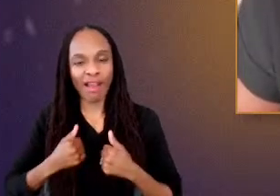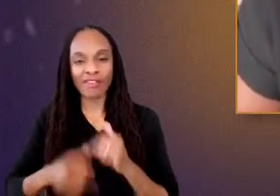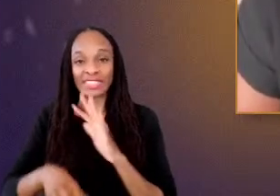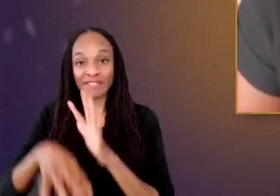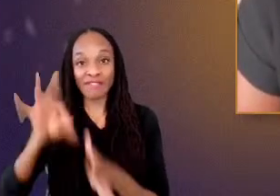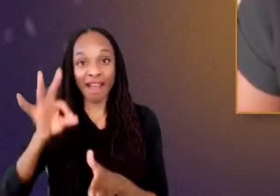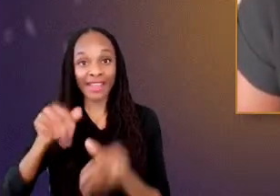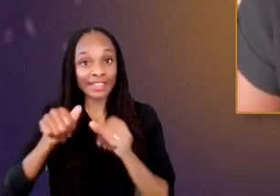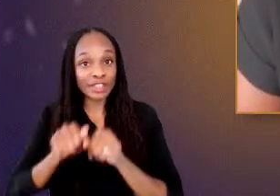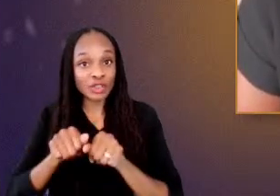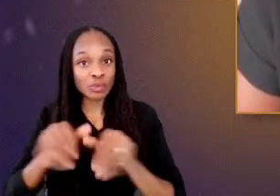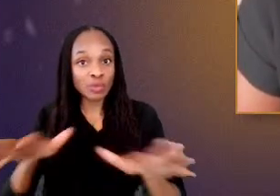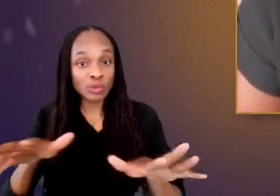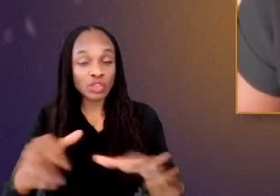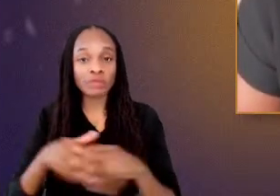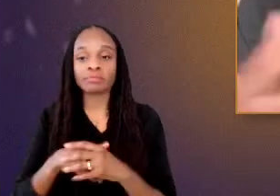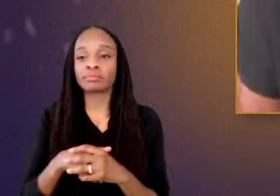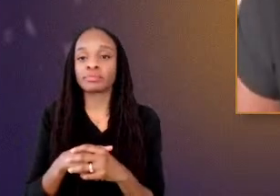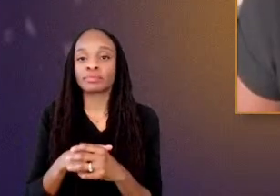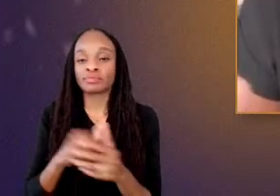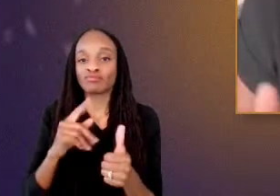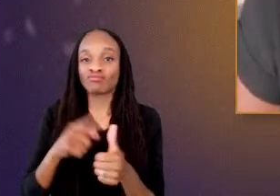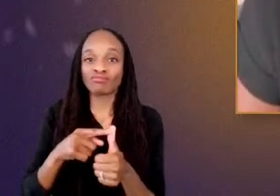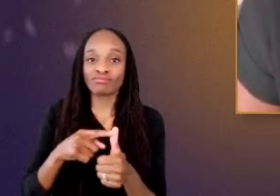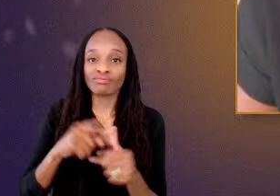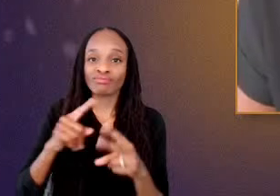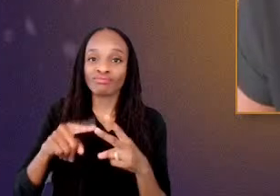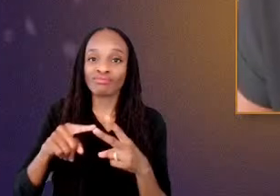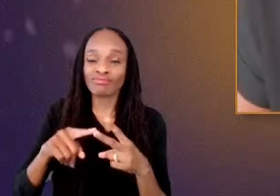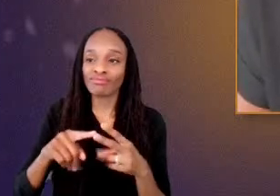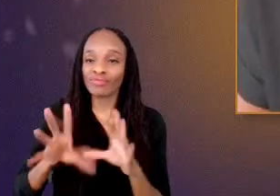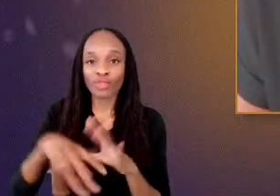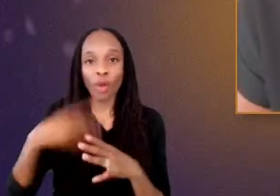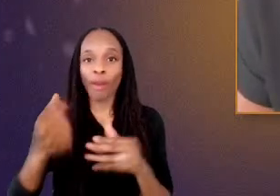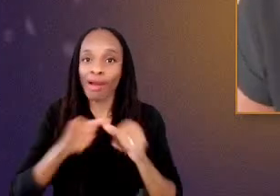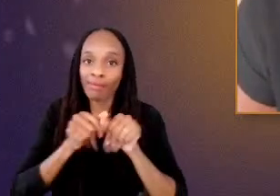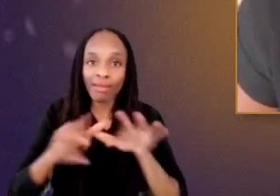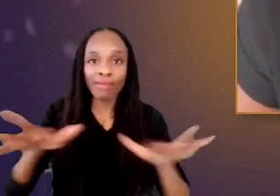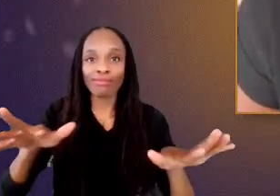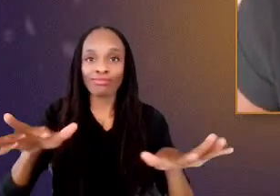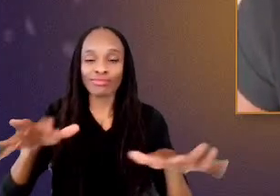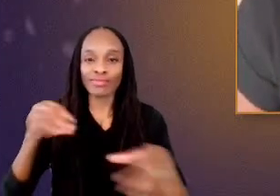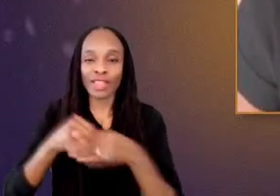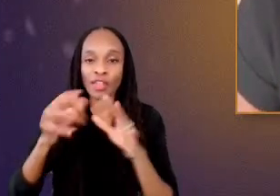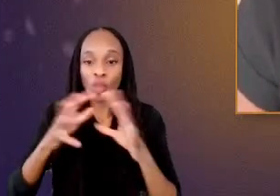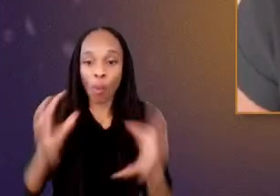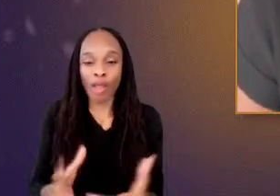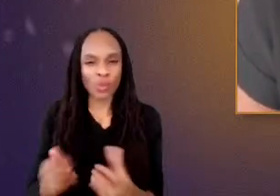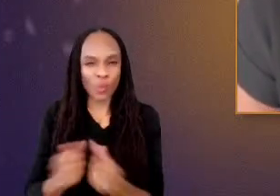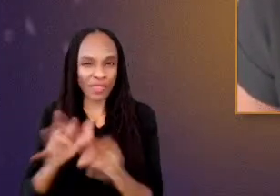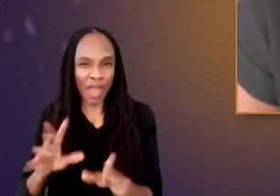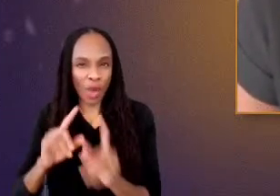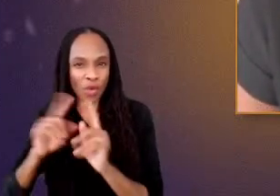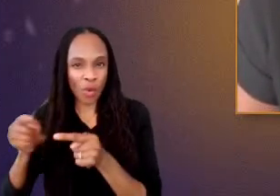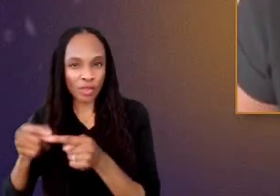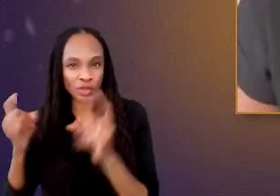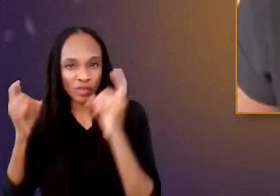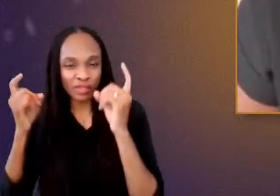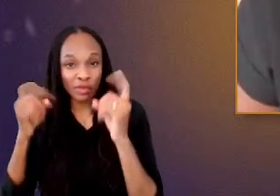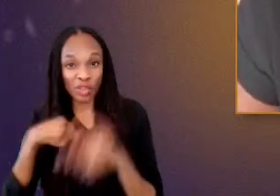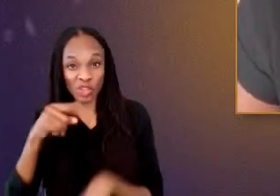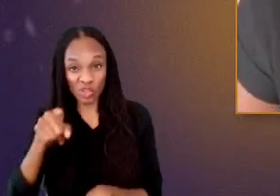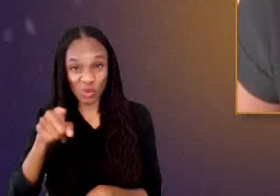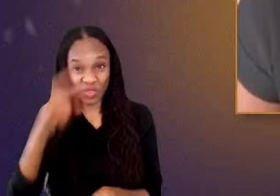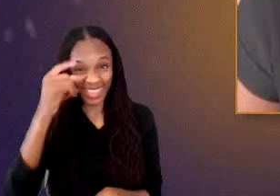distribution, to get out into the world without going the festival route? Do you think that that is a